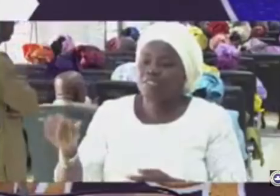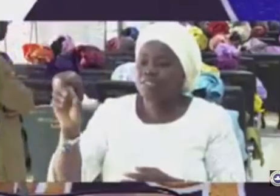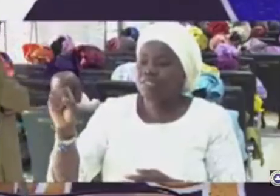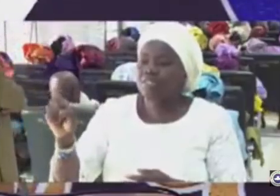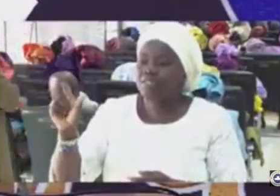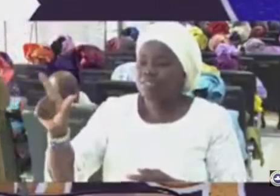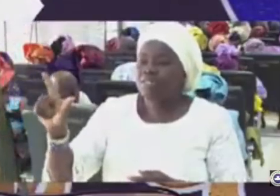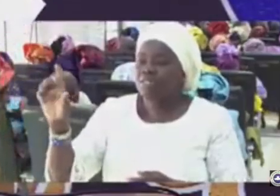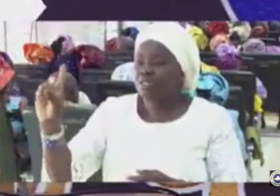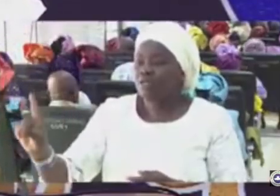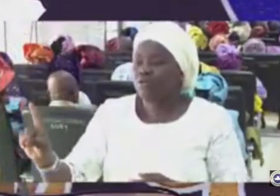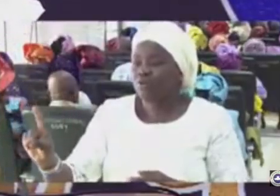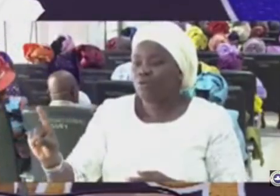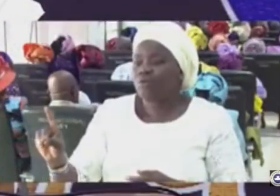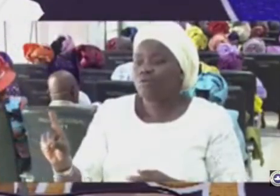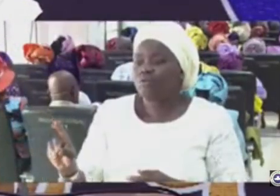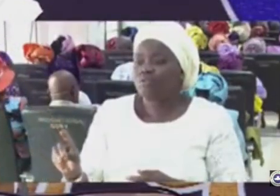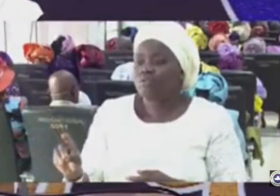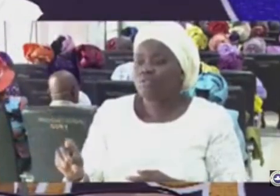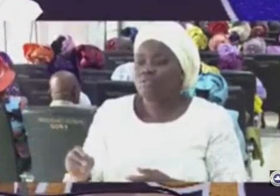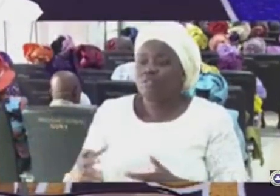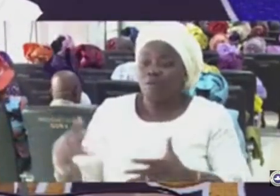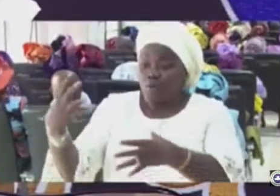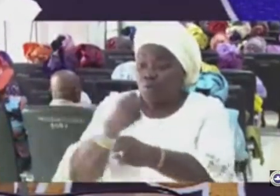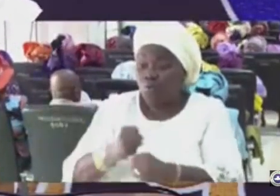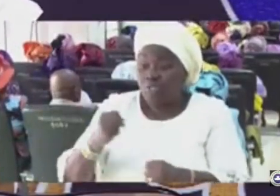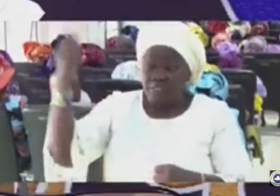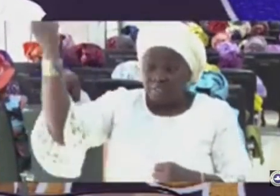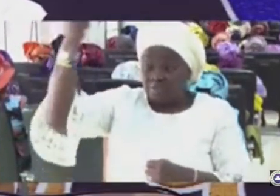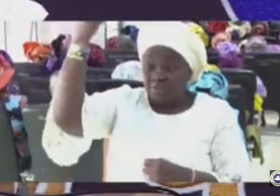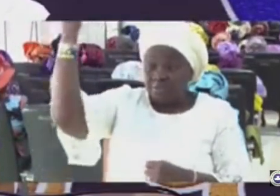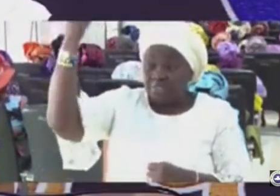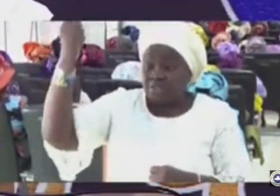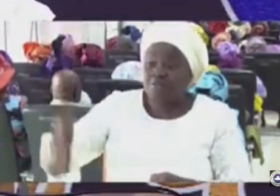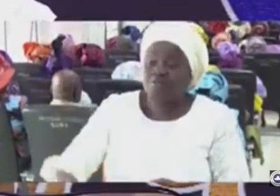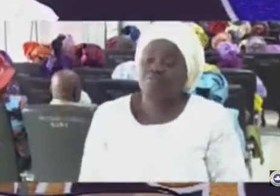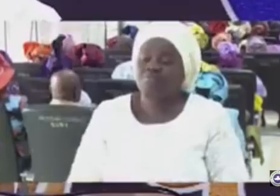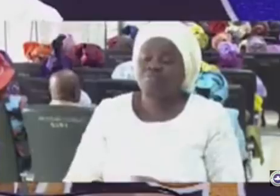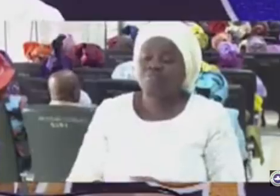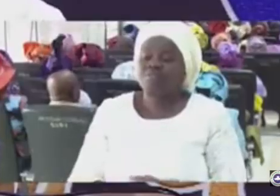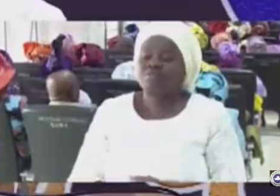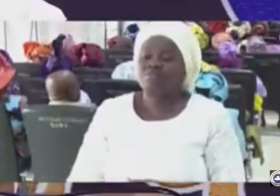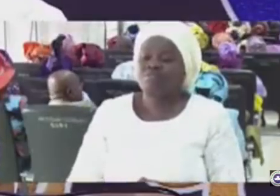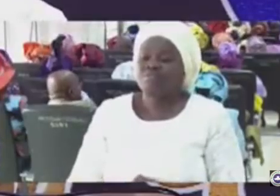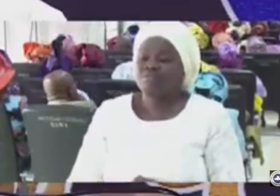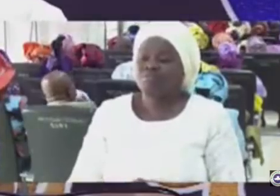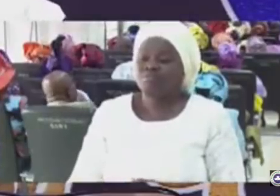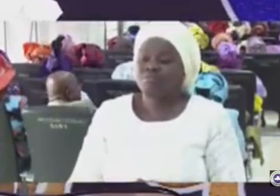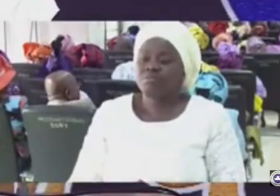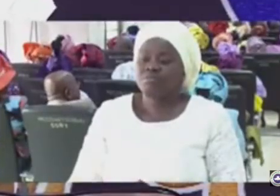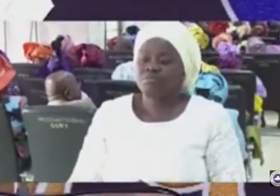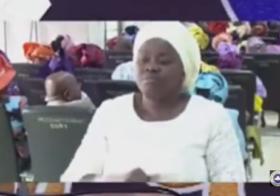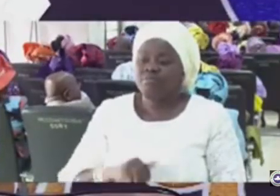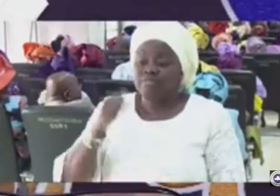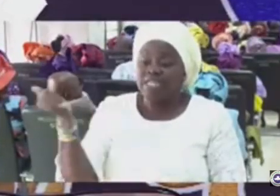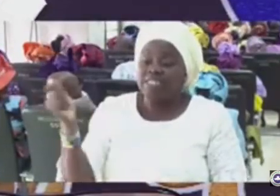was gone. I mean, in those days, it was 100 yards before we began to use